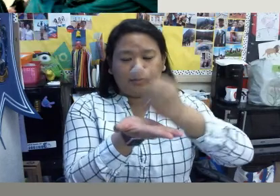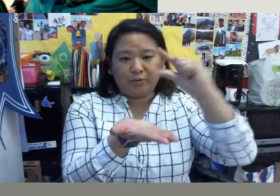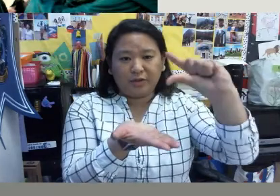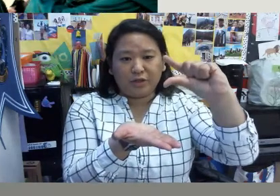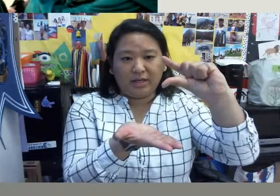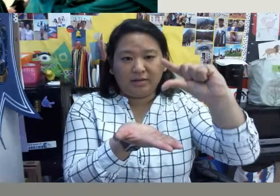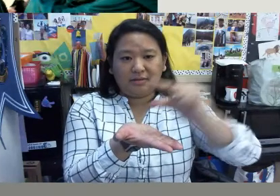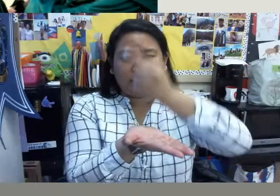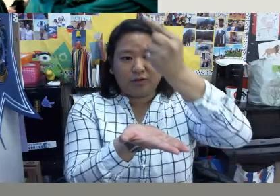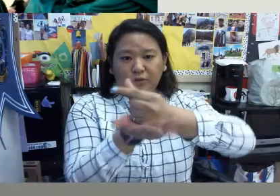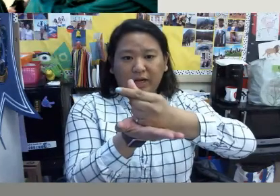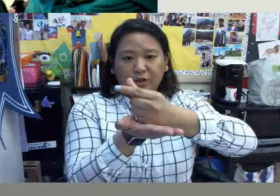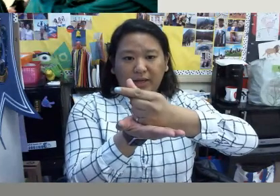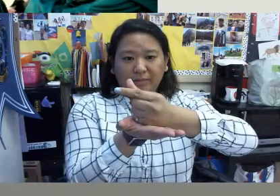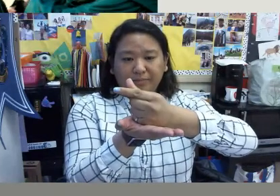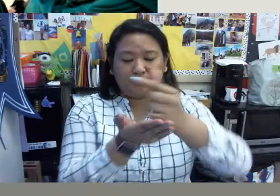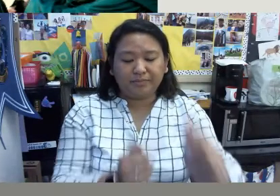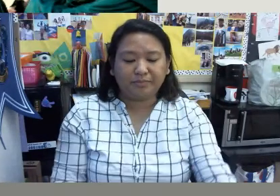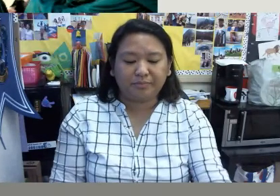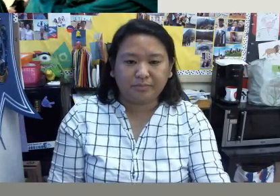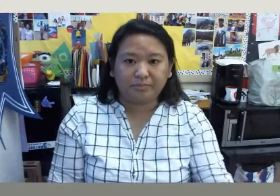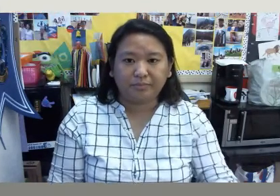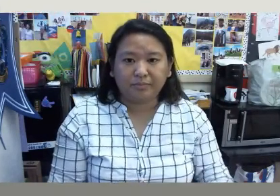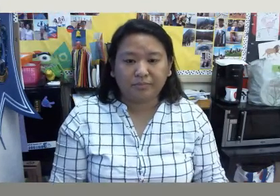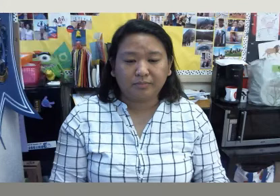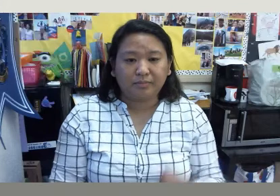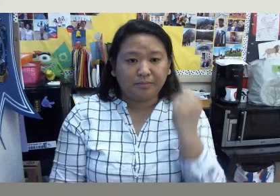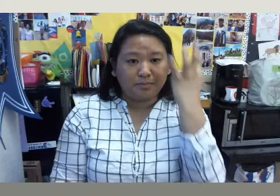Graduate with a G. Graduate.